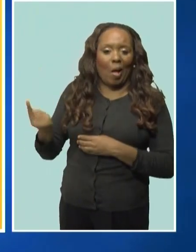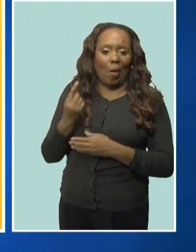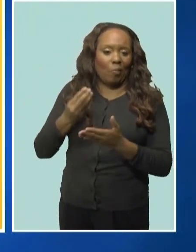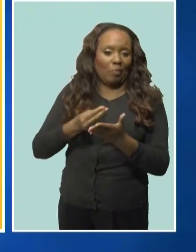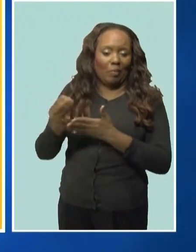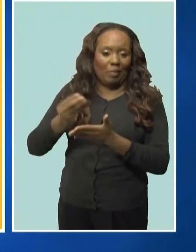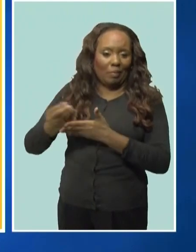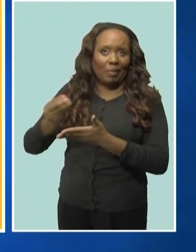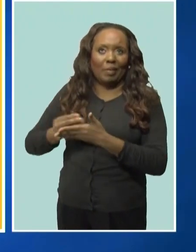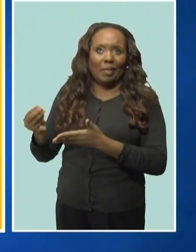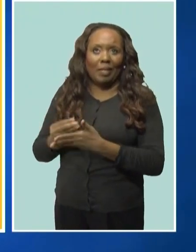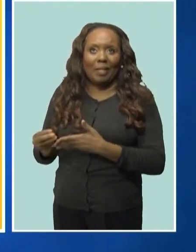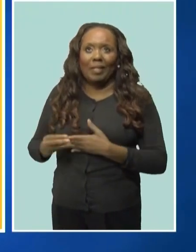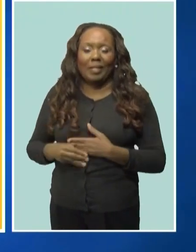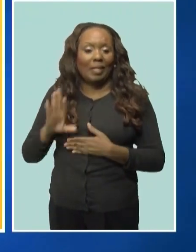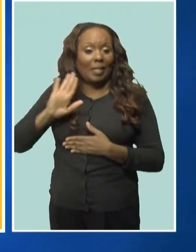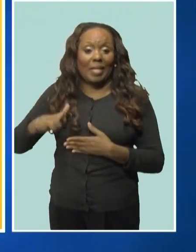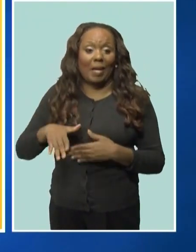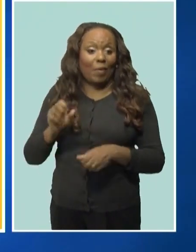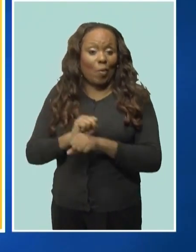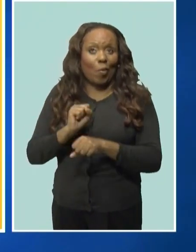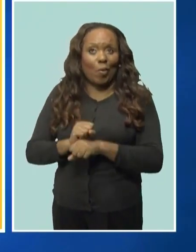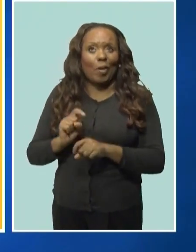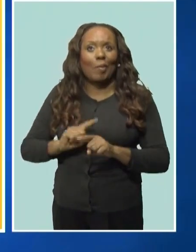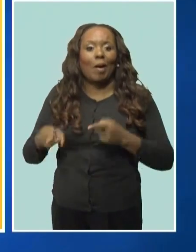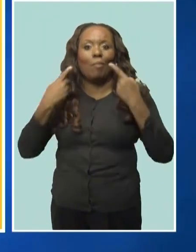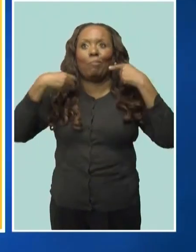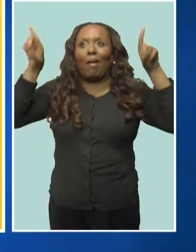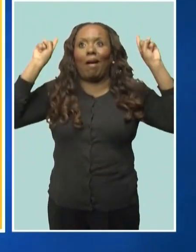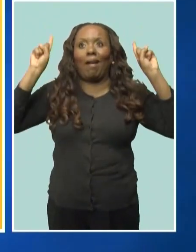And it hasn't worked out for me before, but